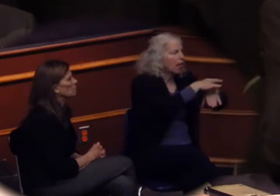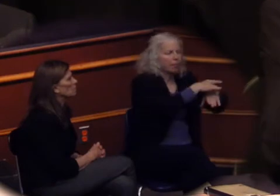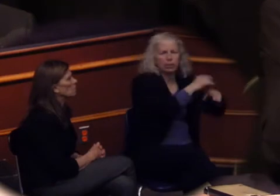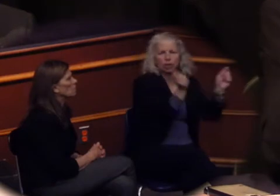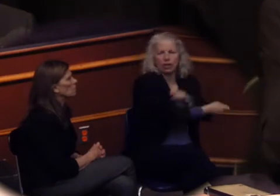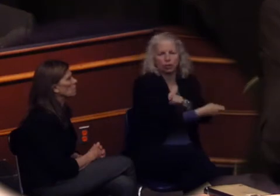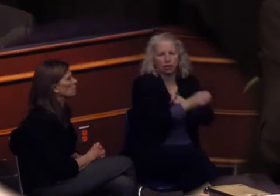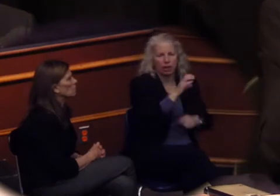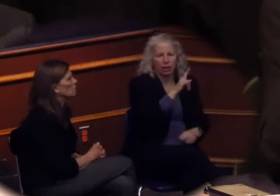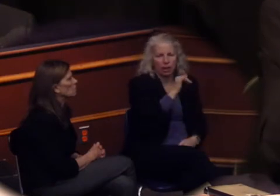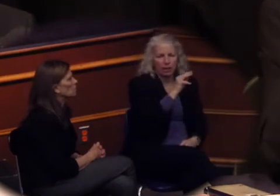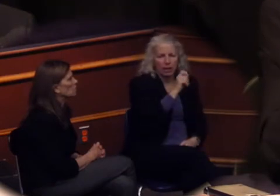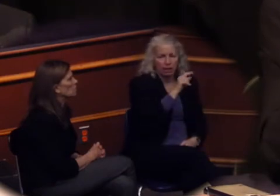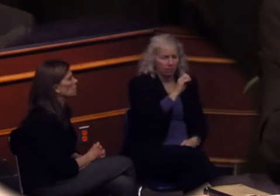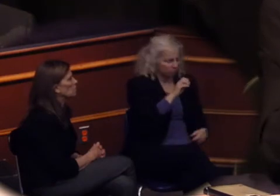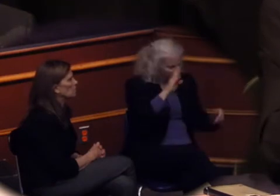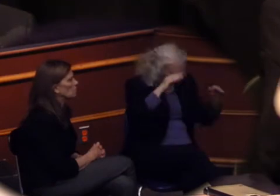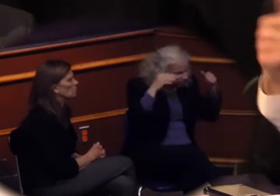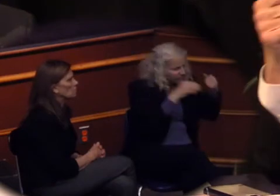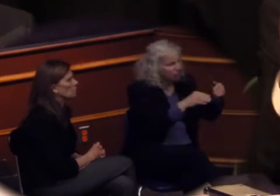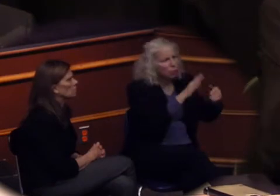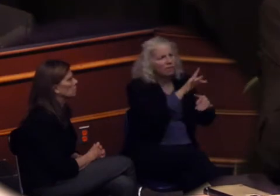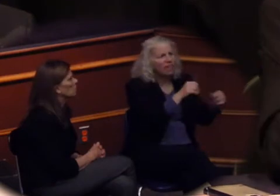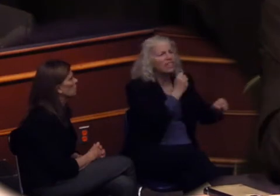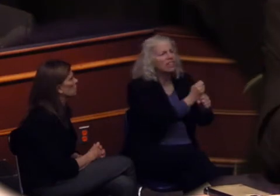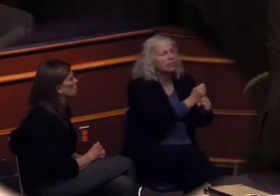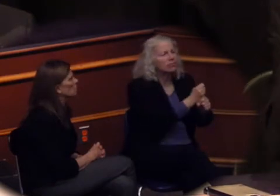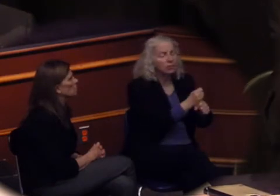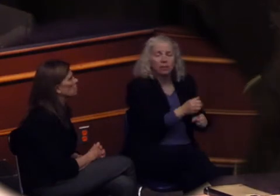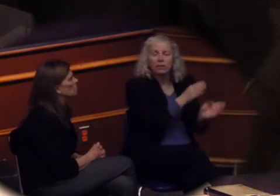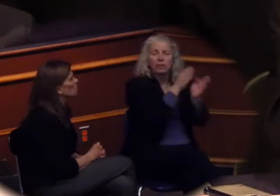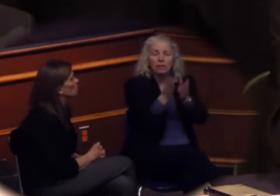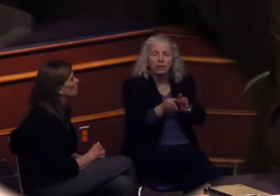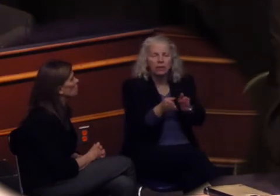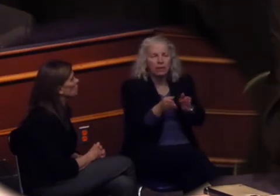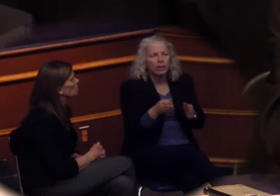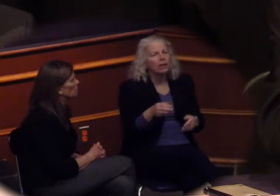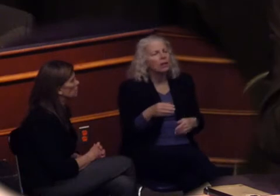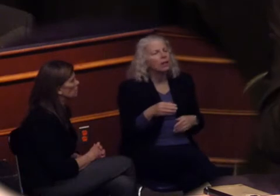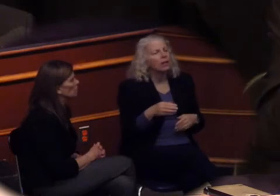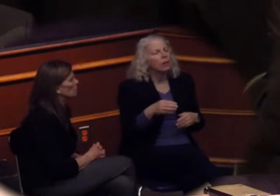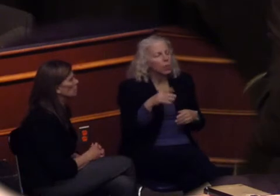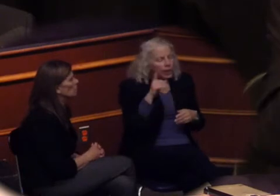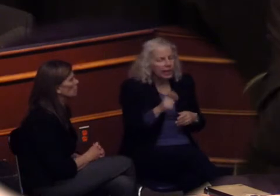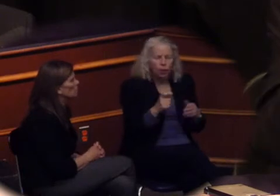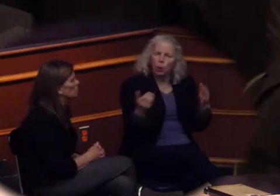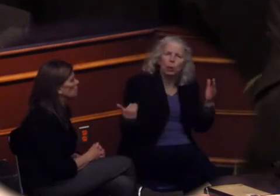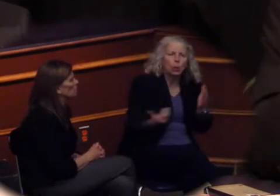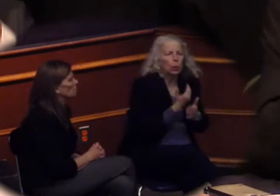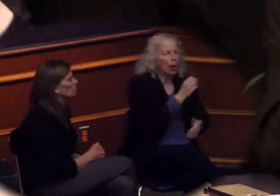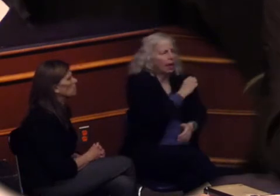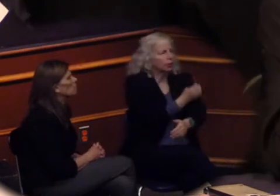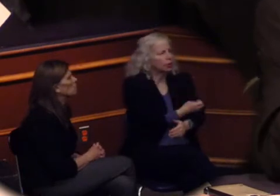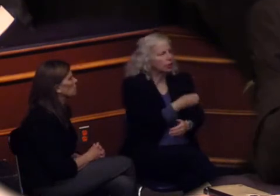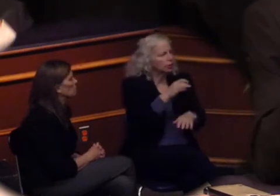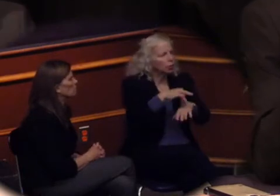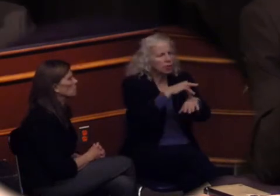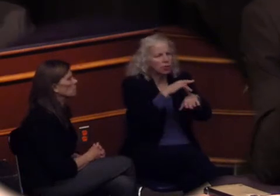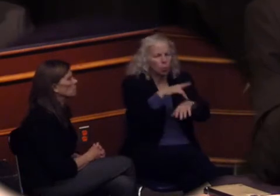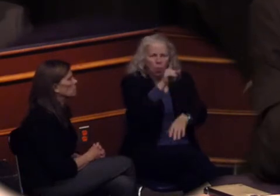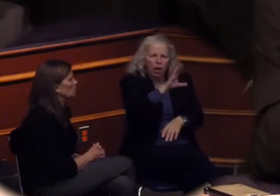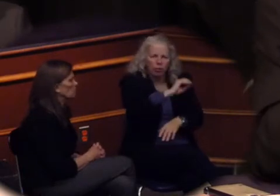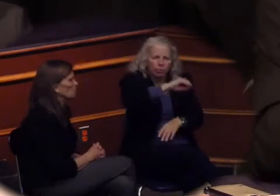I have worked for 25 years. Another one is moving rapidly to 100% renewable energy.